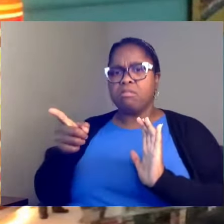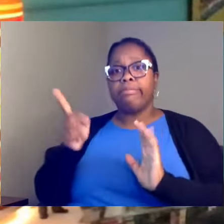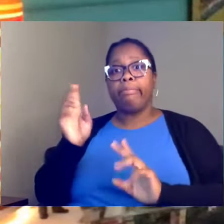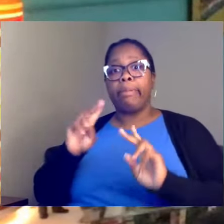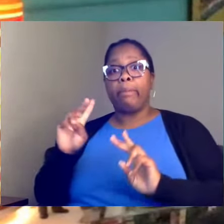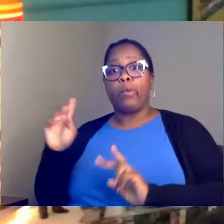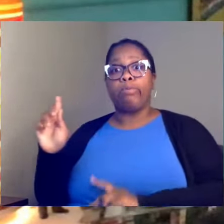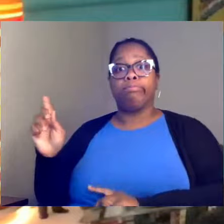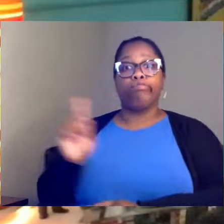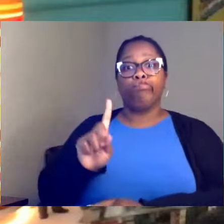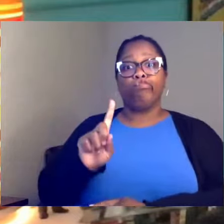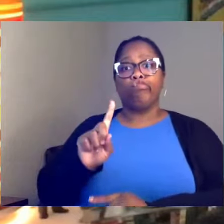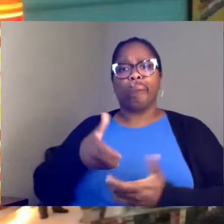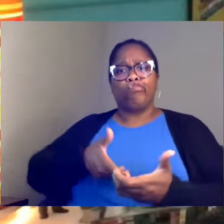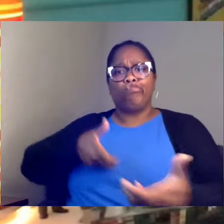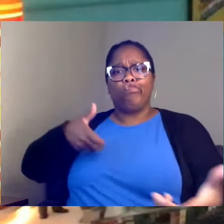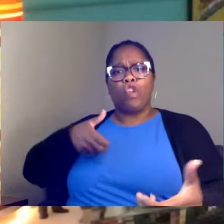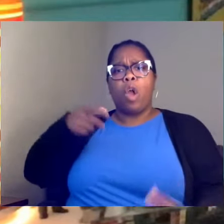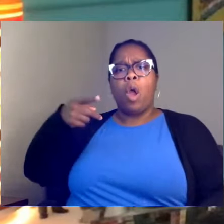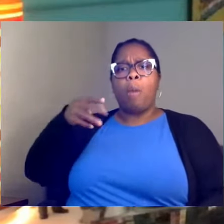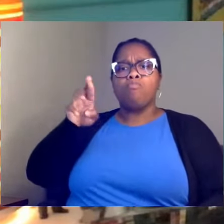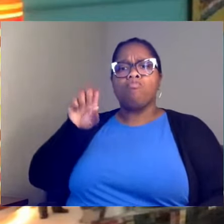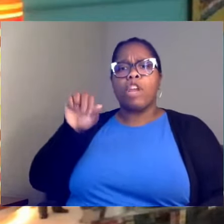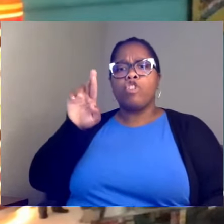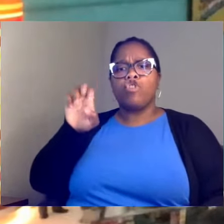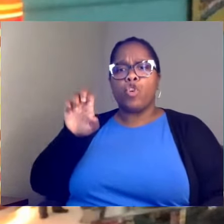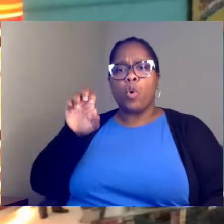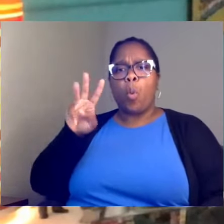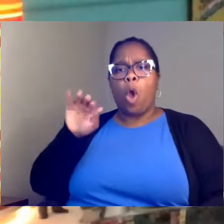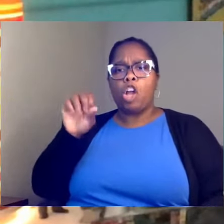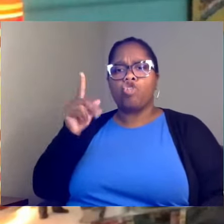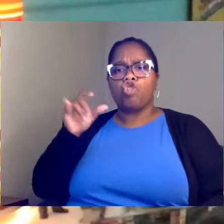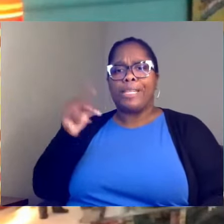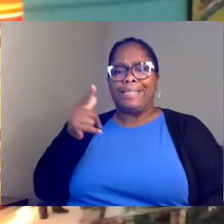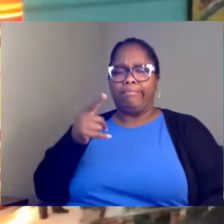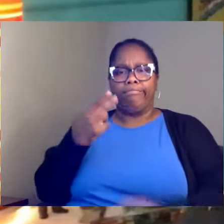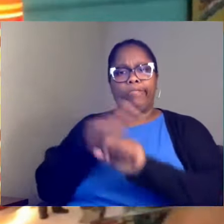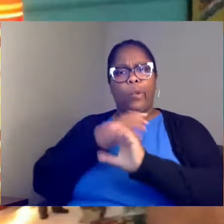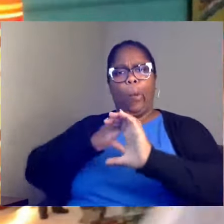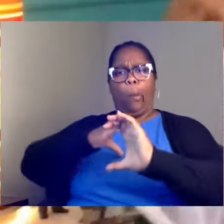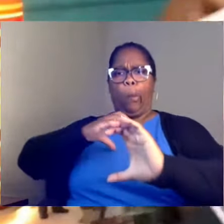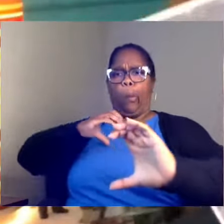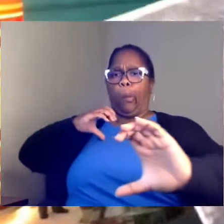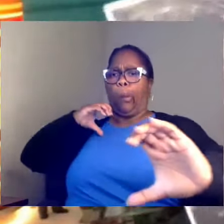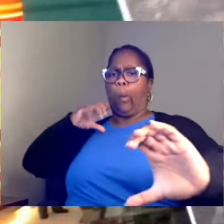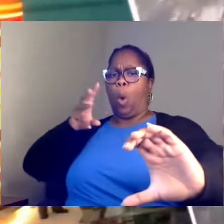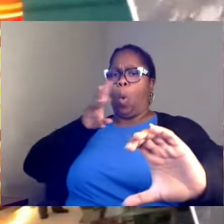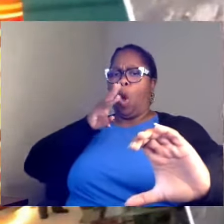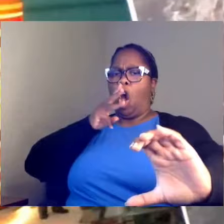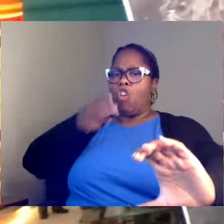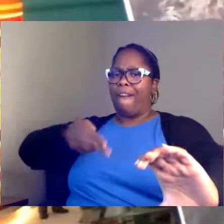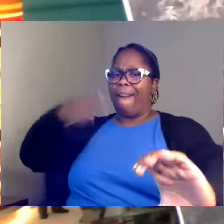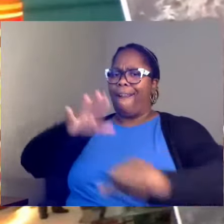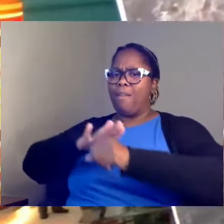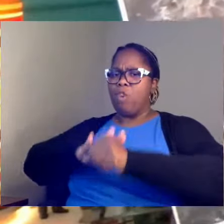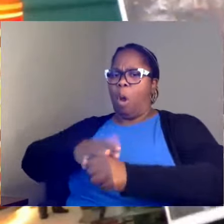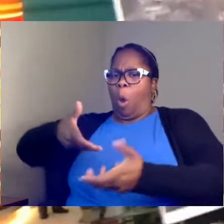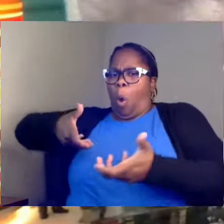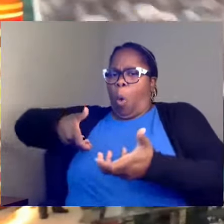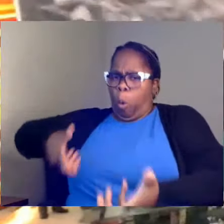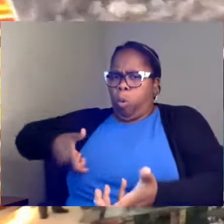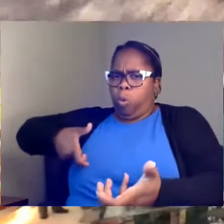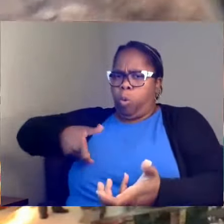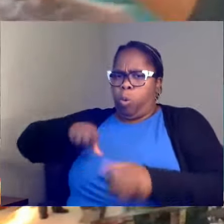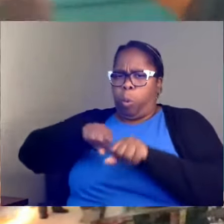drains, and it's these are things that we want to also kind of consider, when